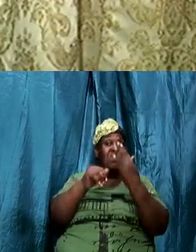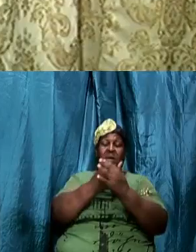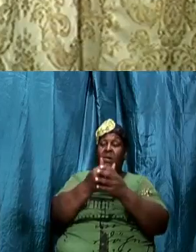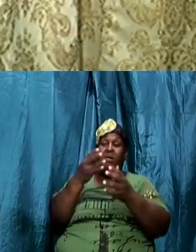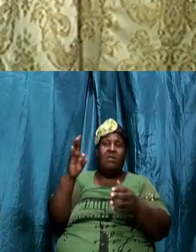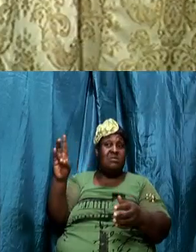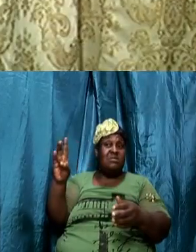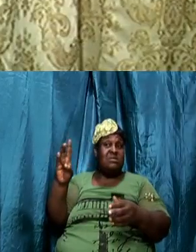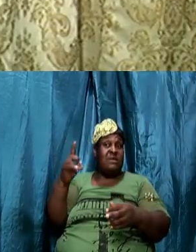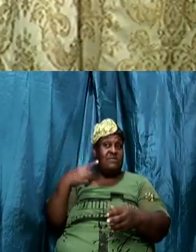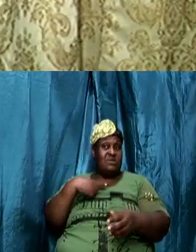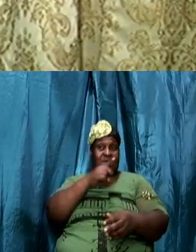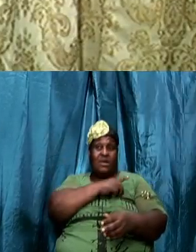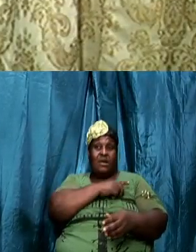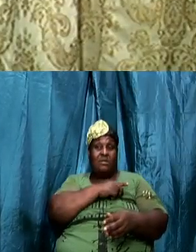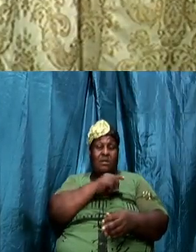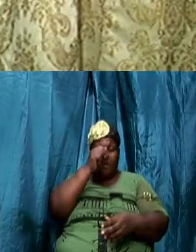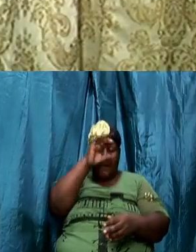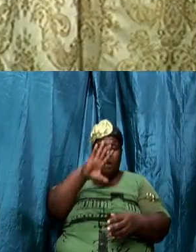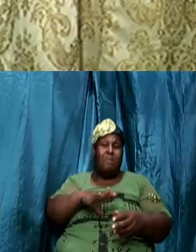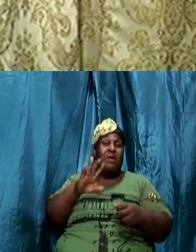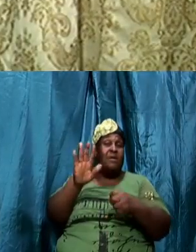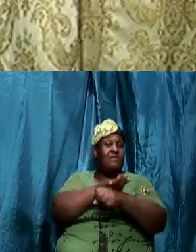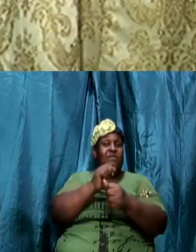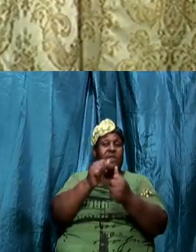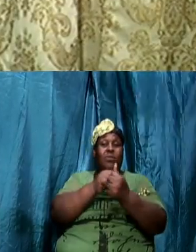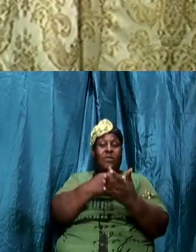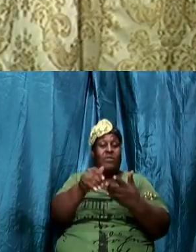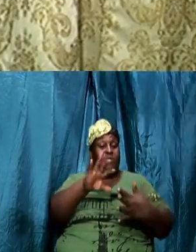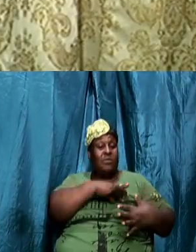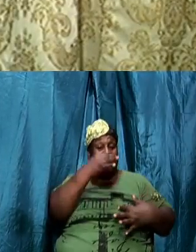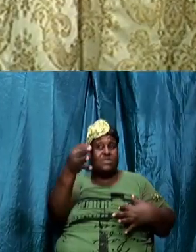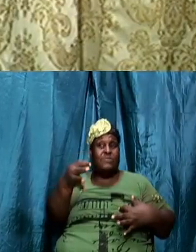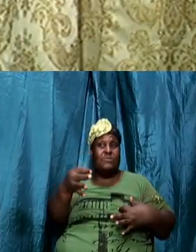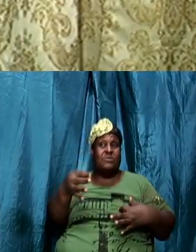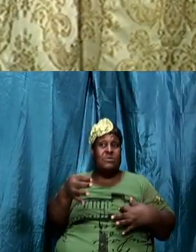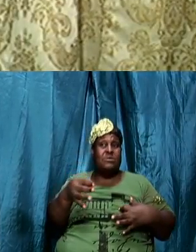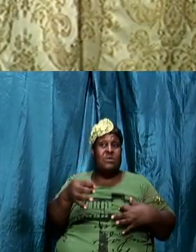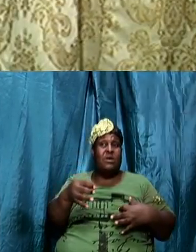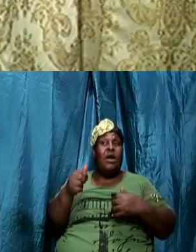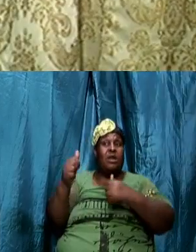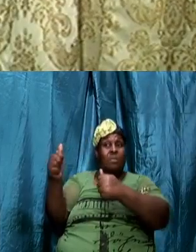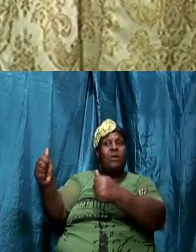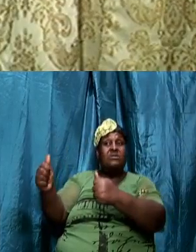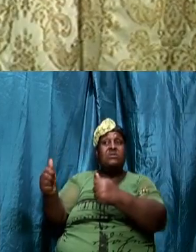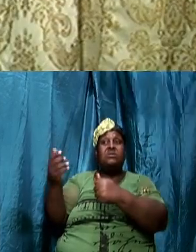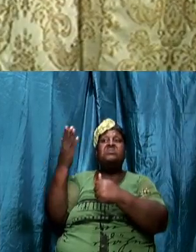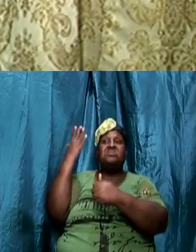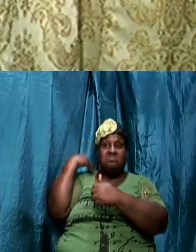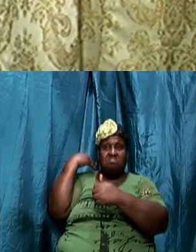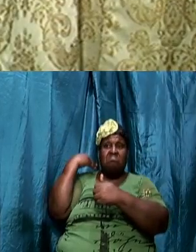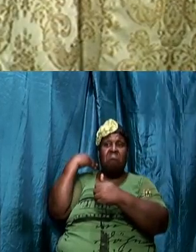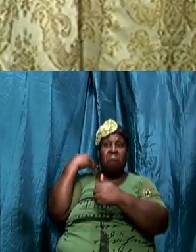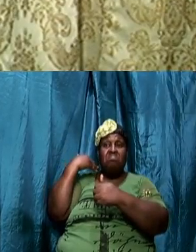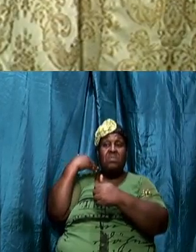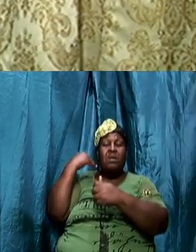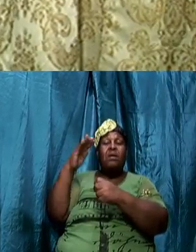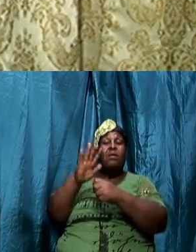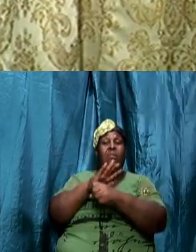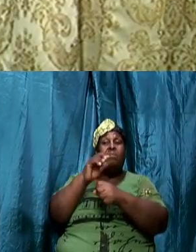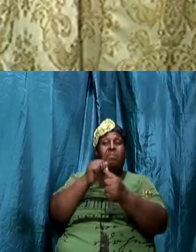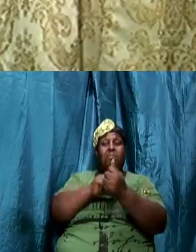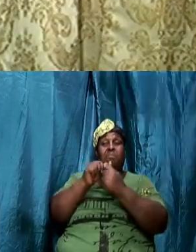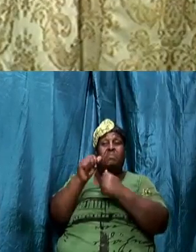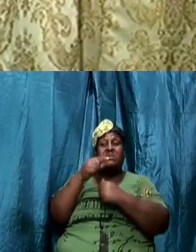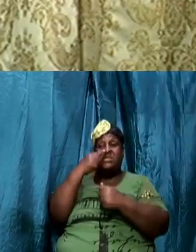that were filled with the Holy Ghost. And if the apostles back there, past men filled, they were filled.